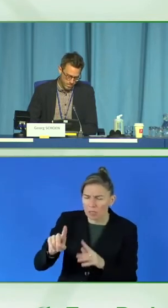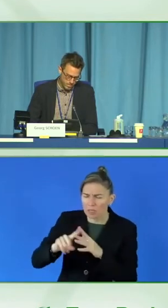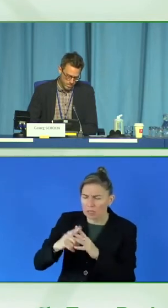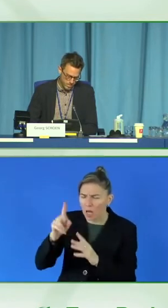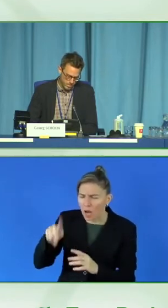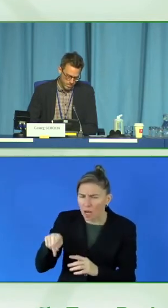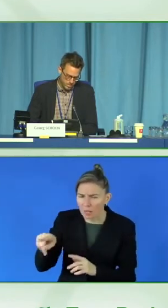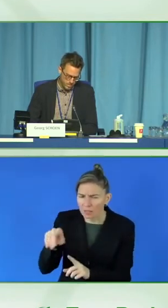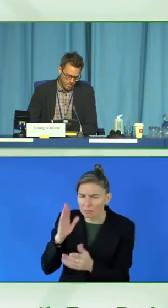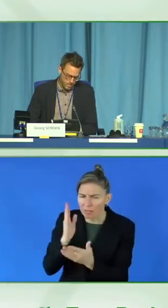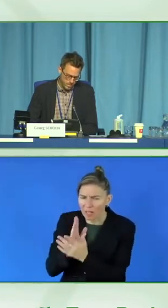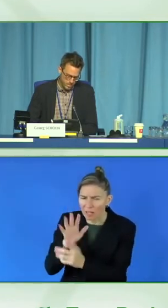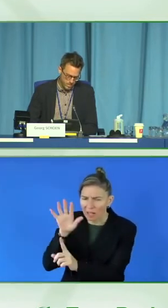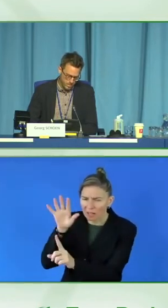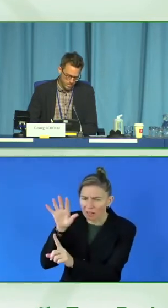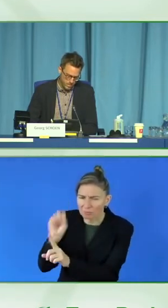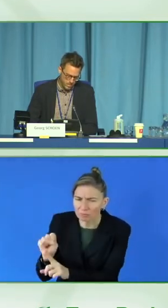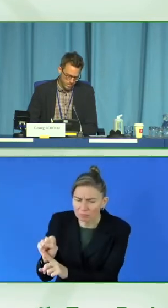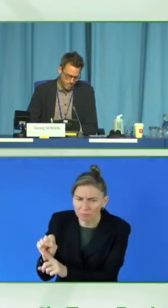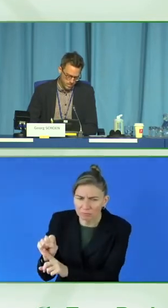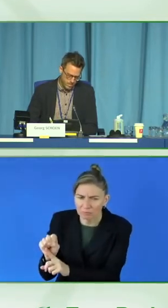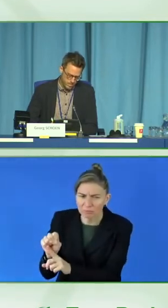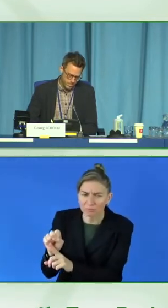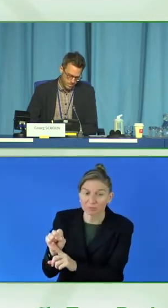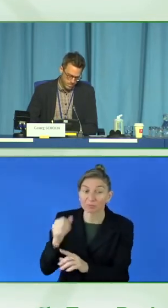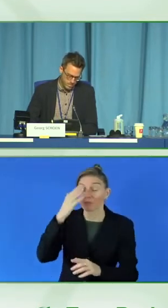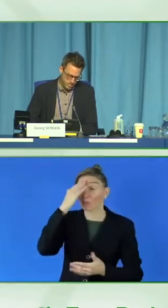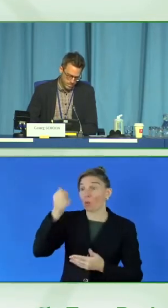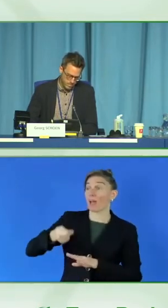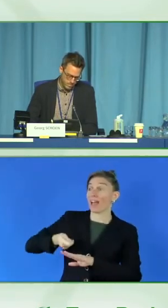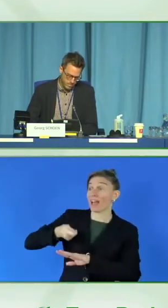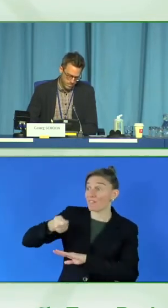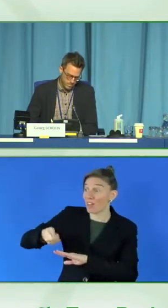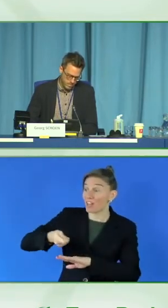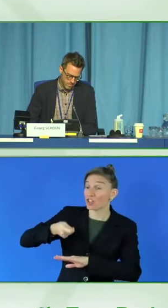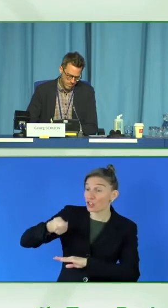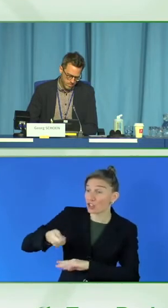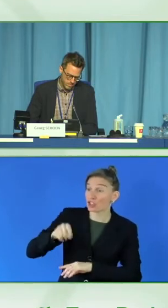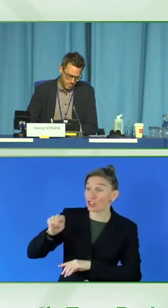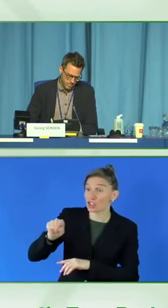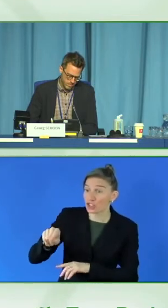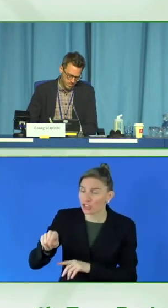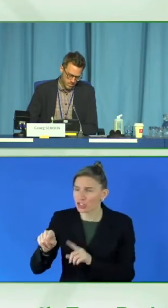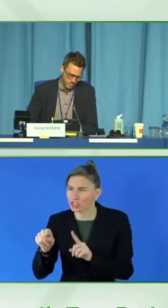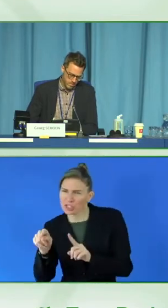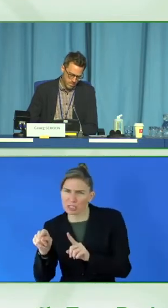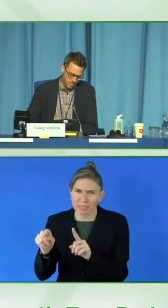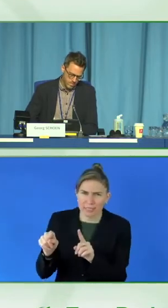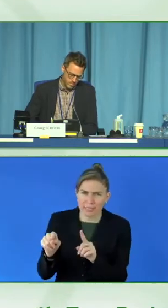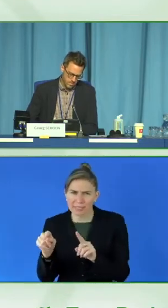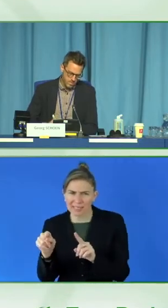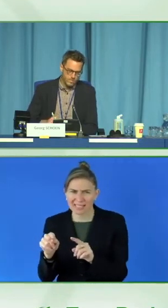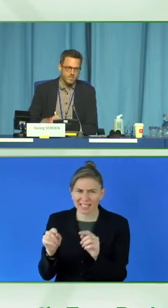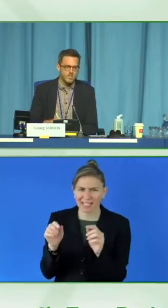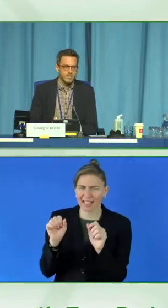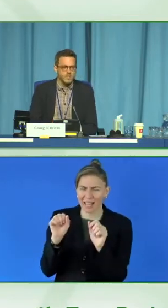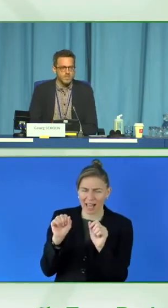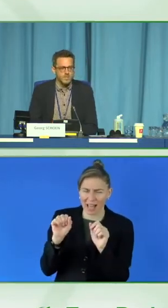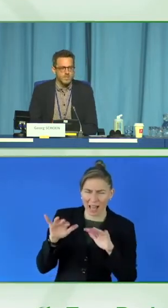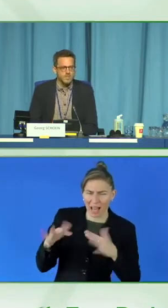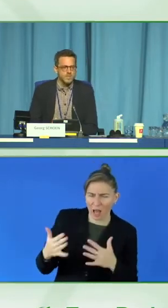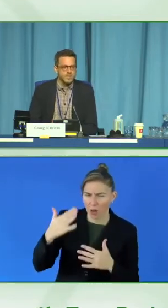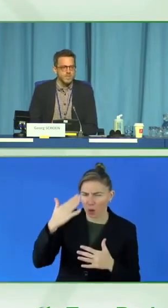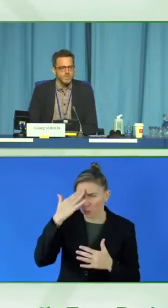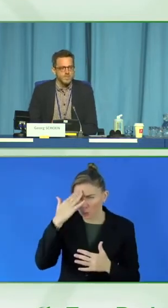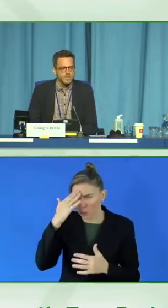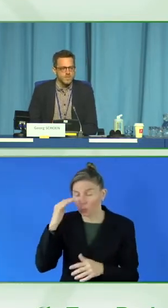these, for investors, I think both Social Alpha and Omidyar are great ways to kind of put this out as a message and saying, this is an area of interest for